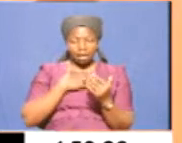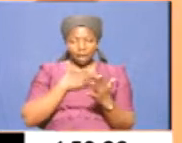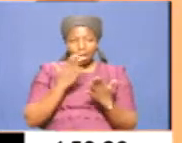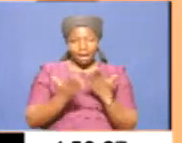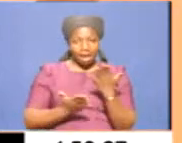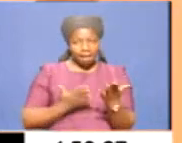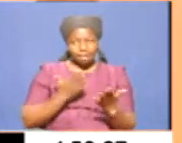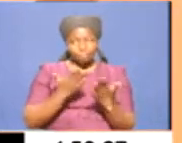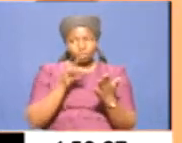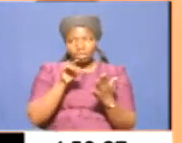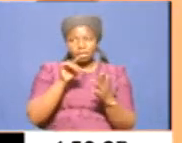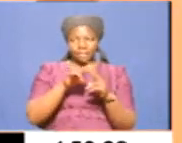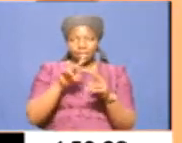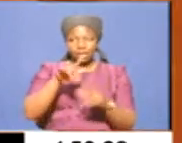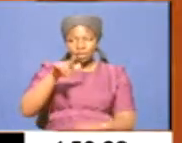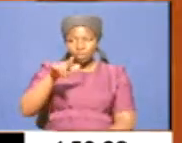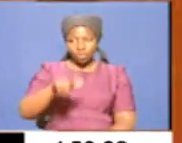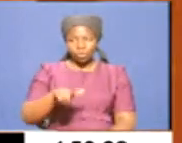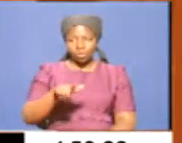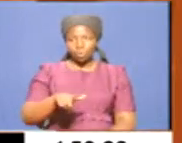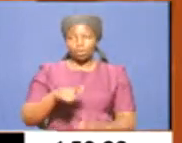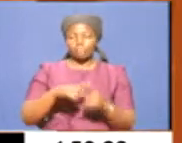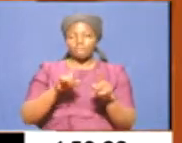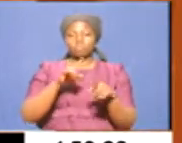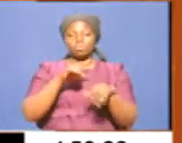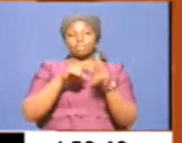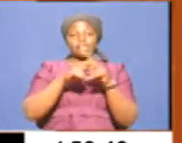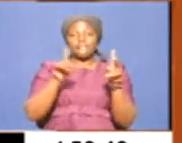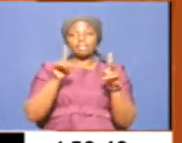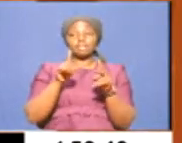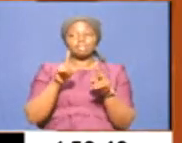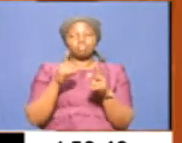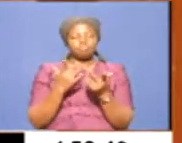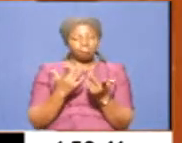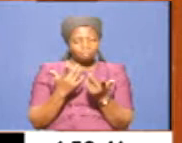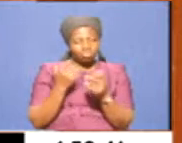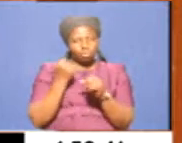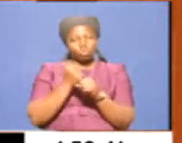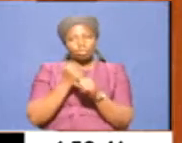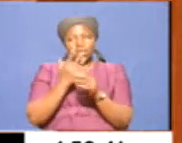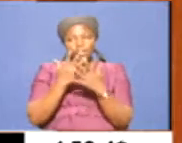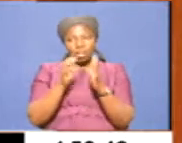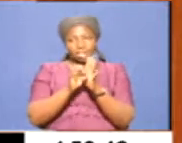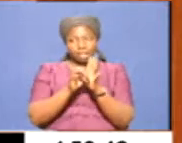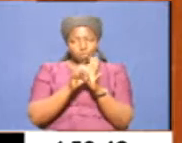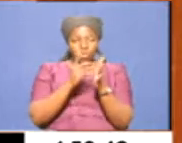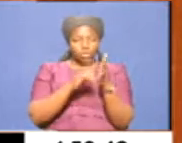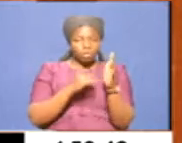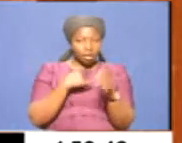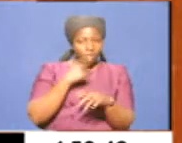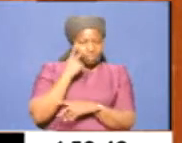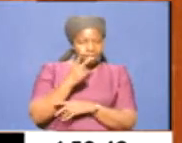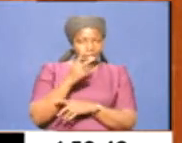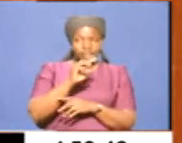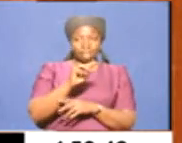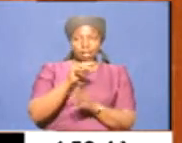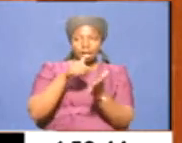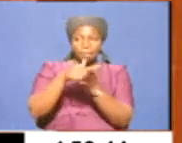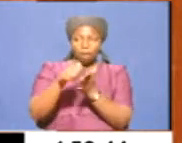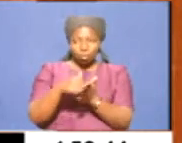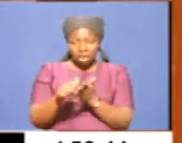low. But if you begin to take up things like plant basins that we are seeing in Makueni, if you begin to take up, you